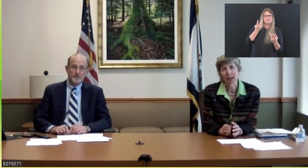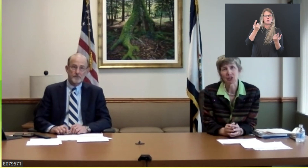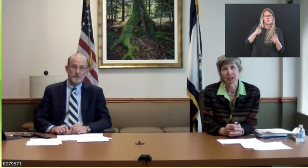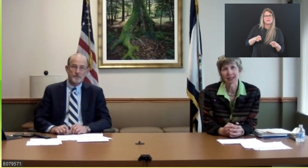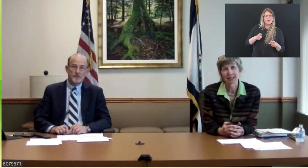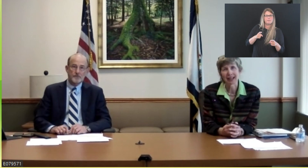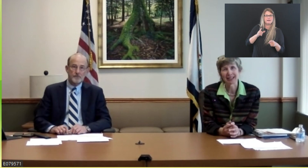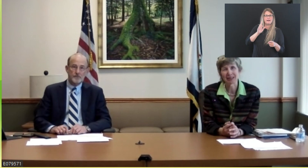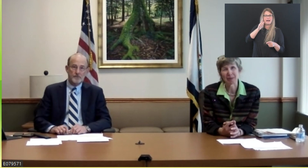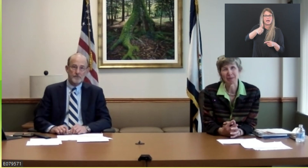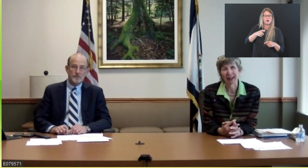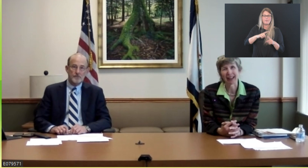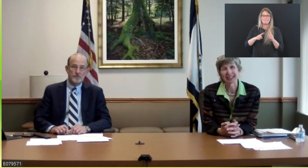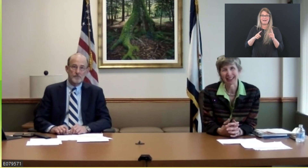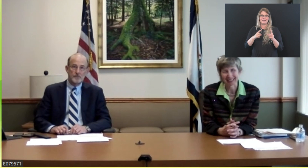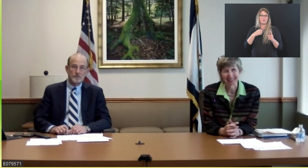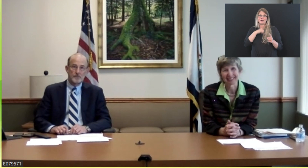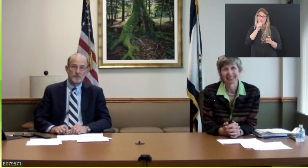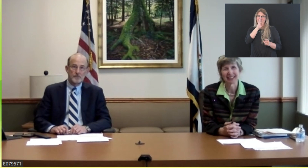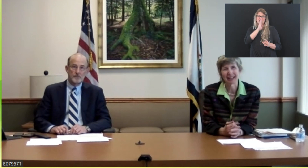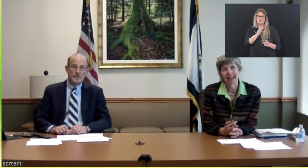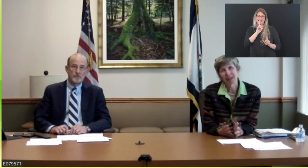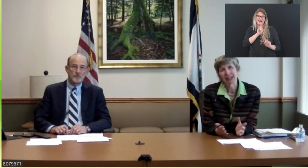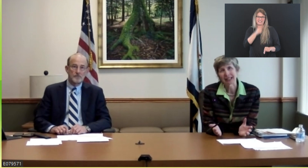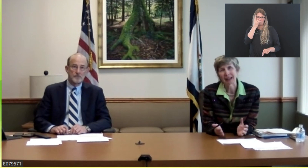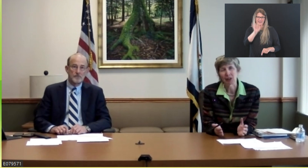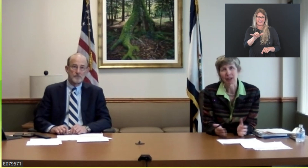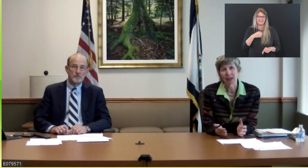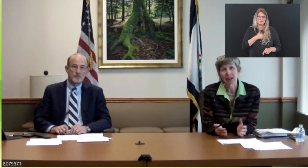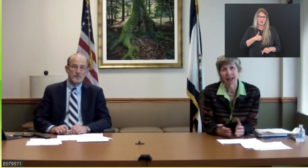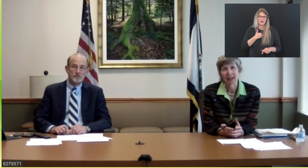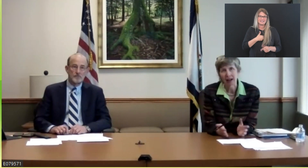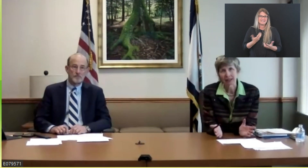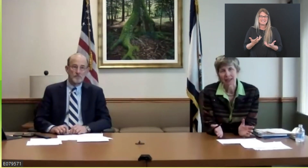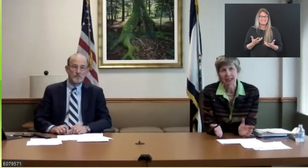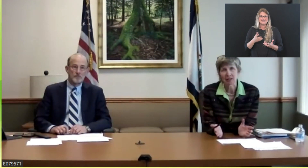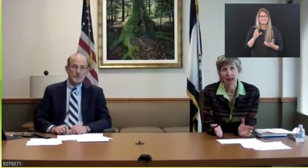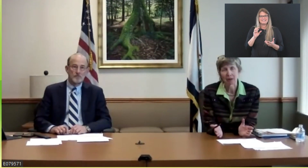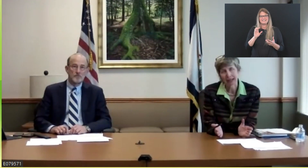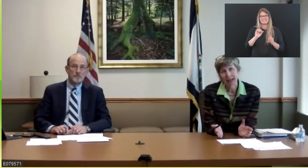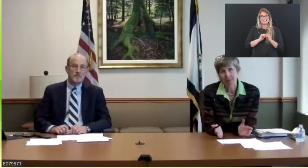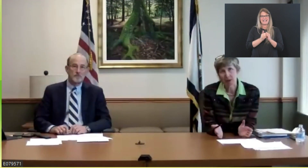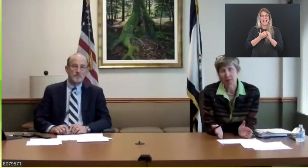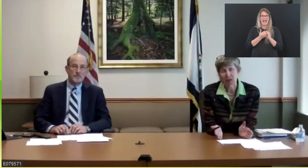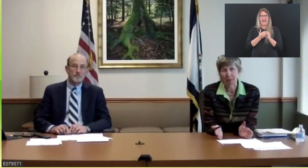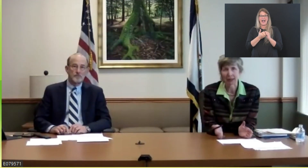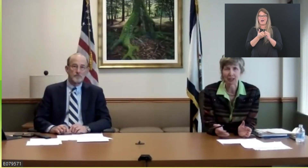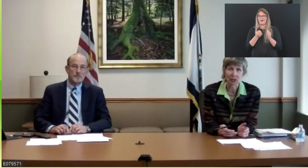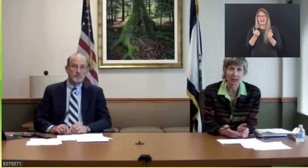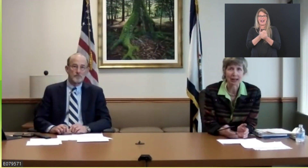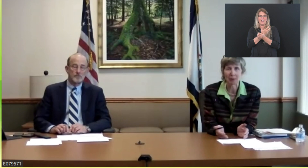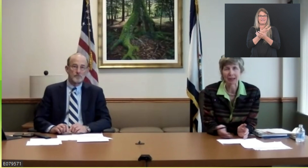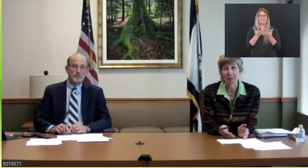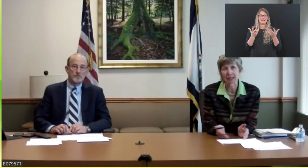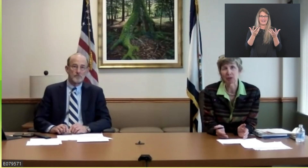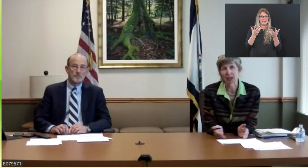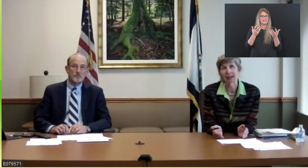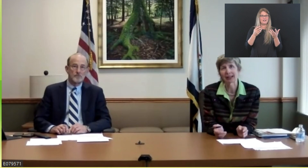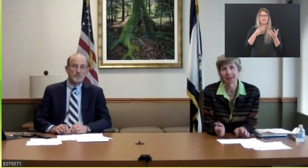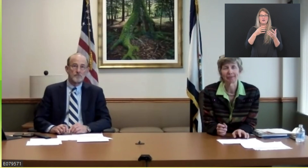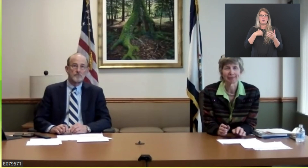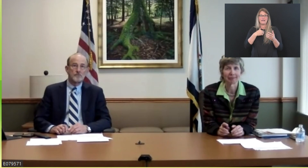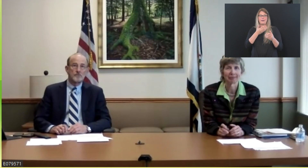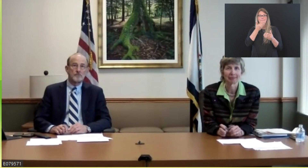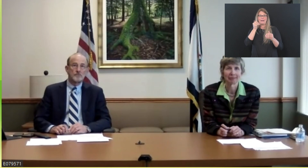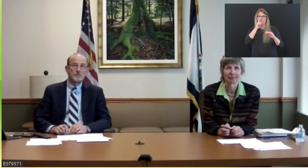a question as one would like to think. And it really does have to look at how this disease takes part across population and how we can best project